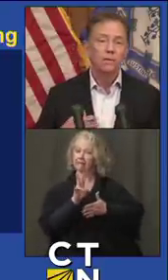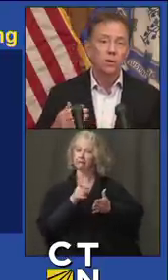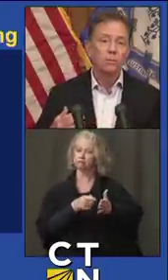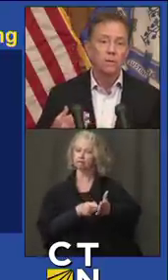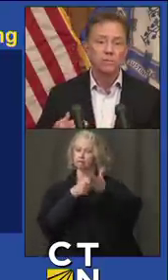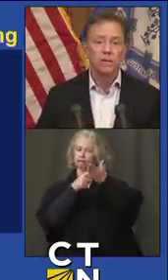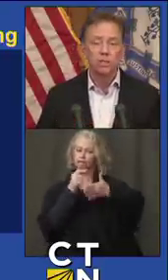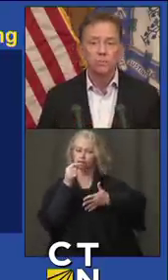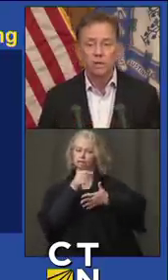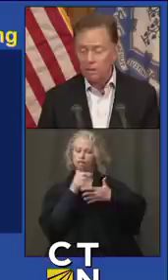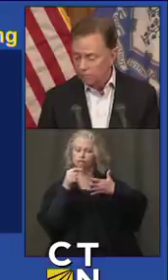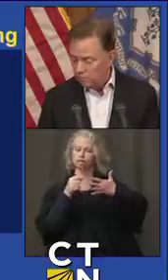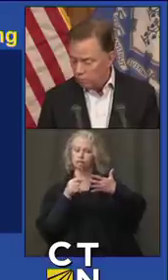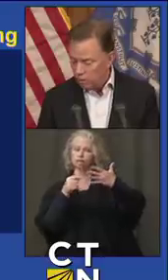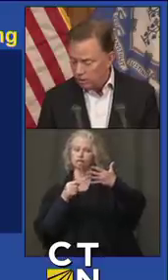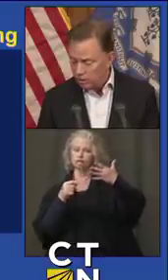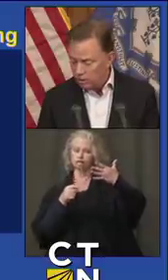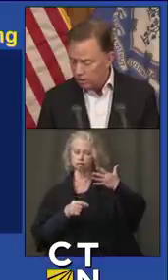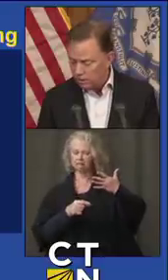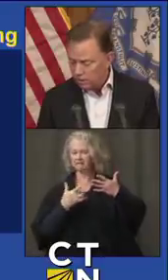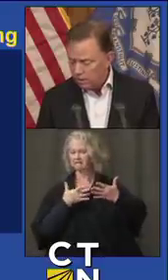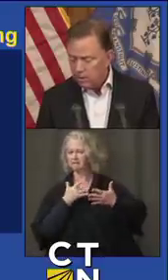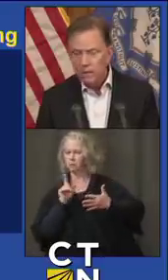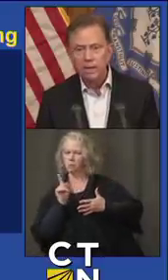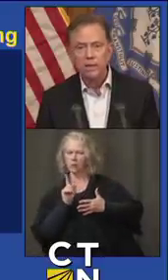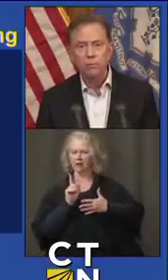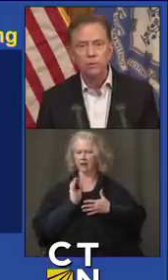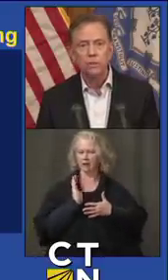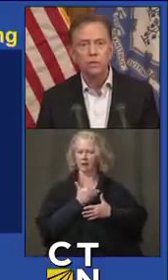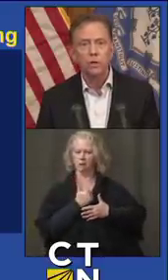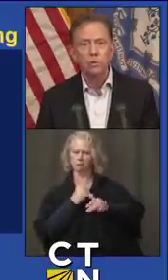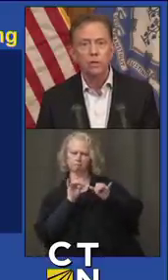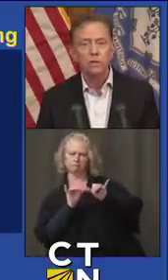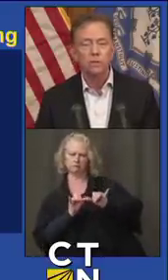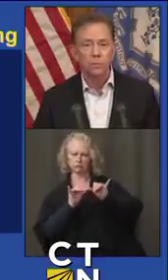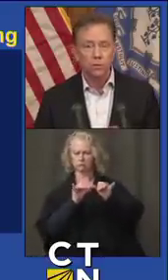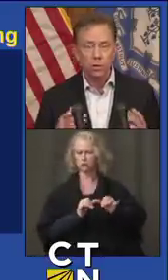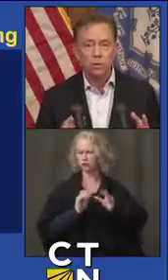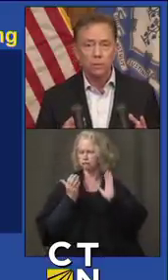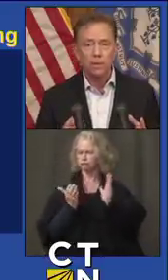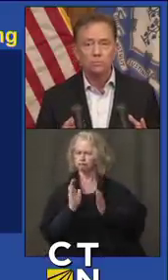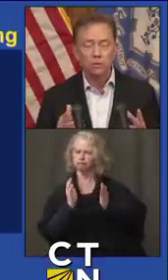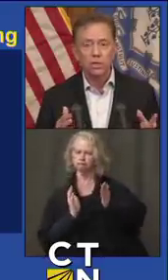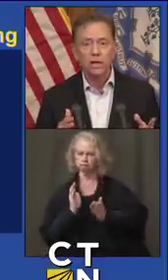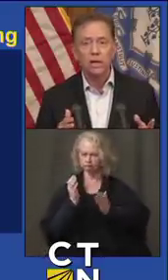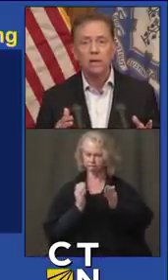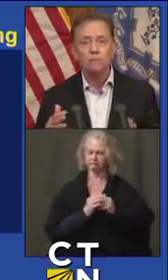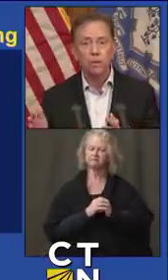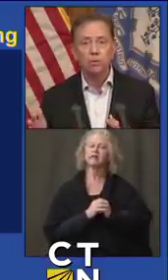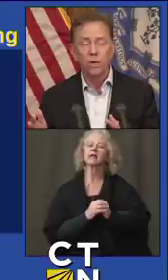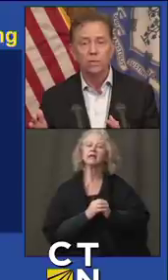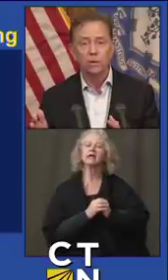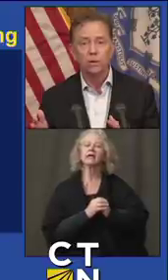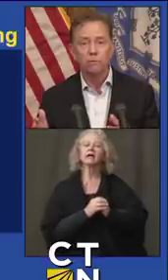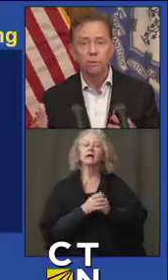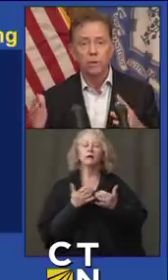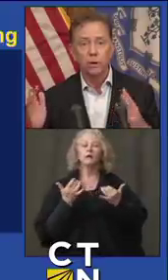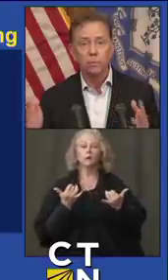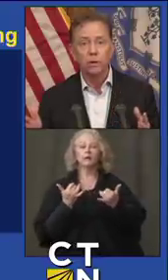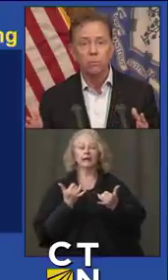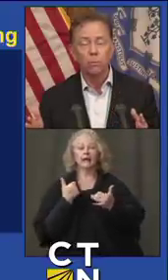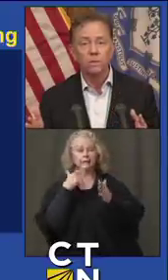and give you our best estimate of where we are. I want you to know that as we talk about today, the criteria